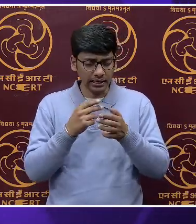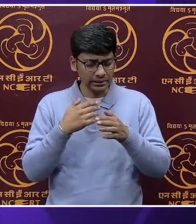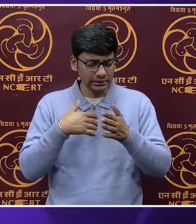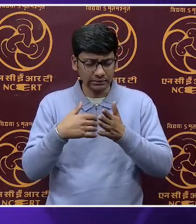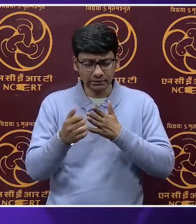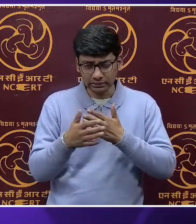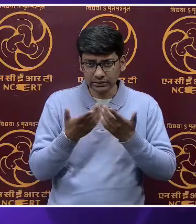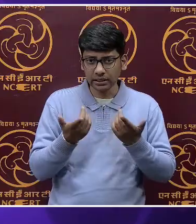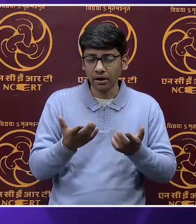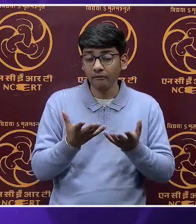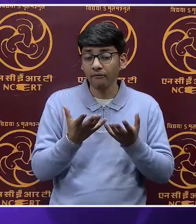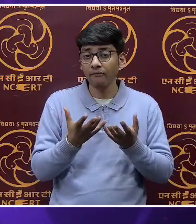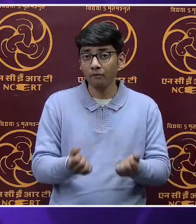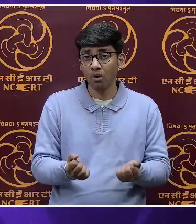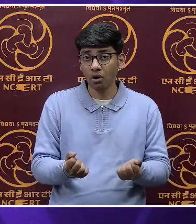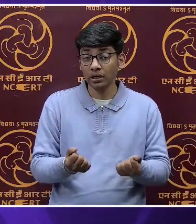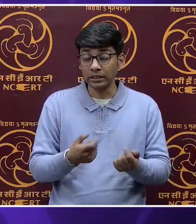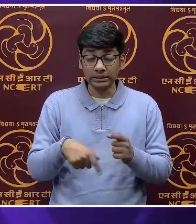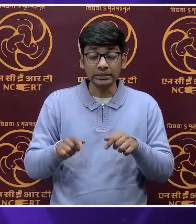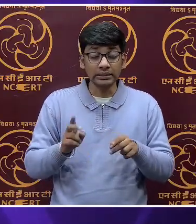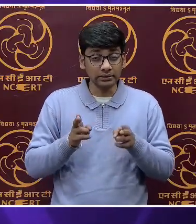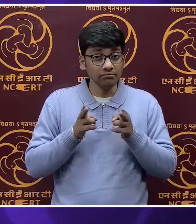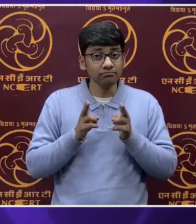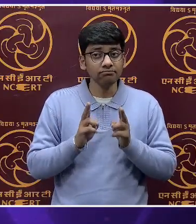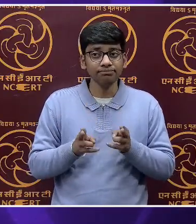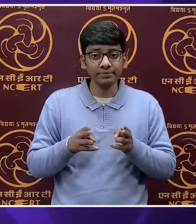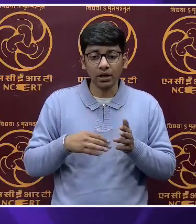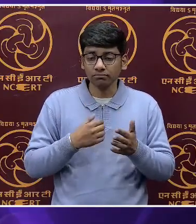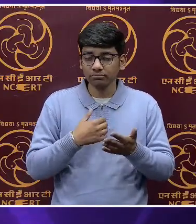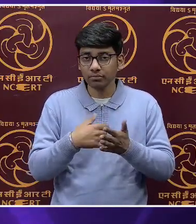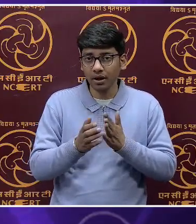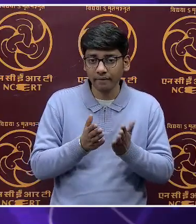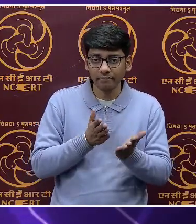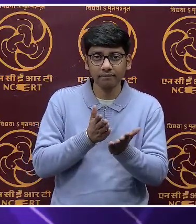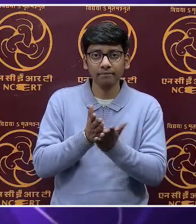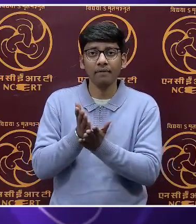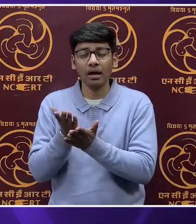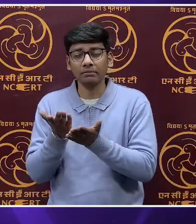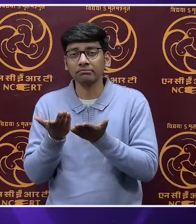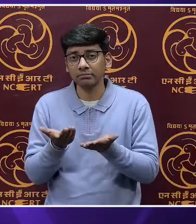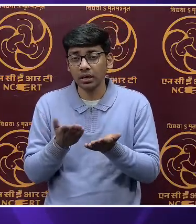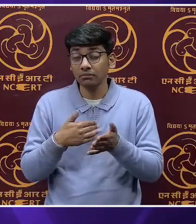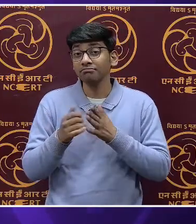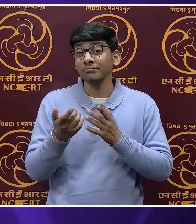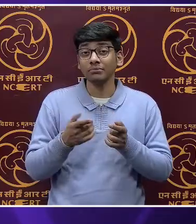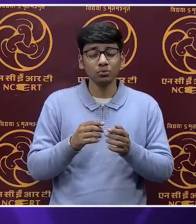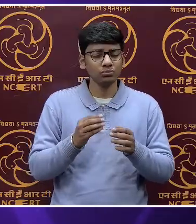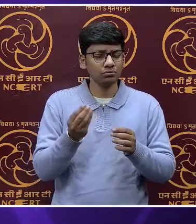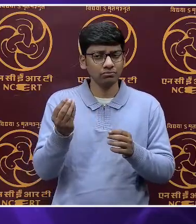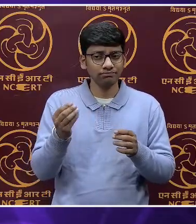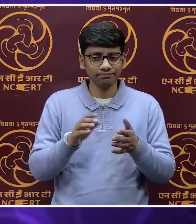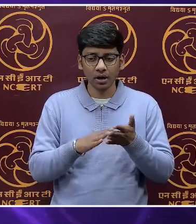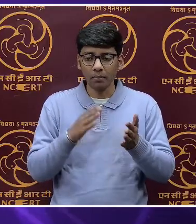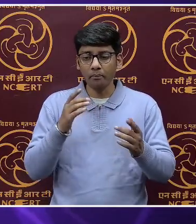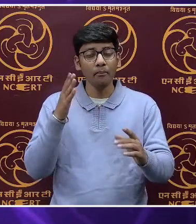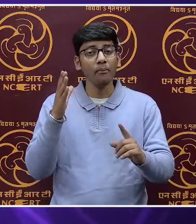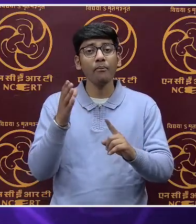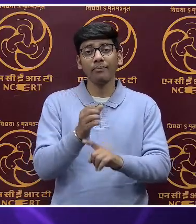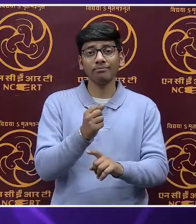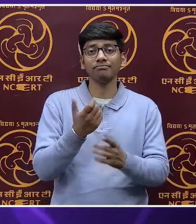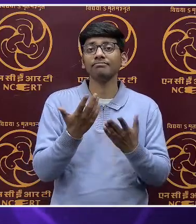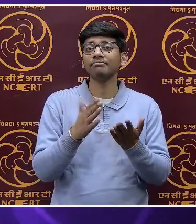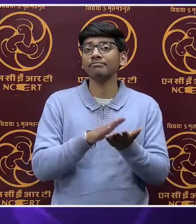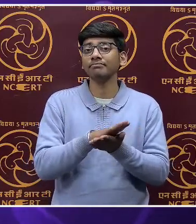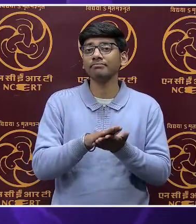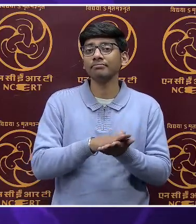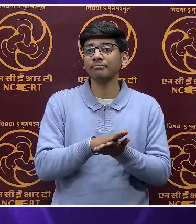unwanted, you know, she's still actually trying to make her way in something that seems little impossible right Wonderful, now. wonderful